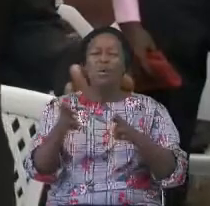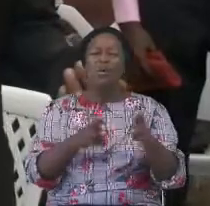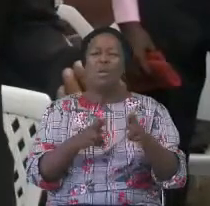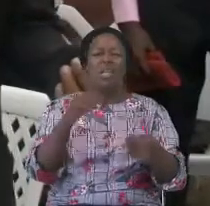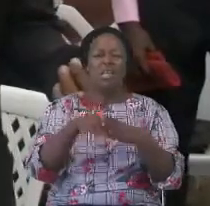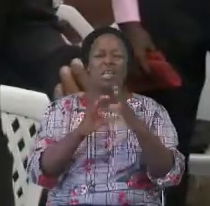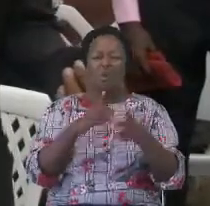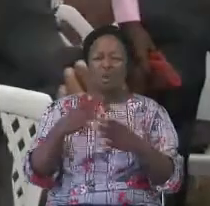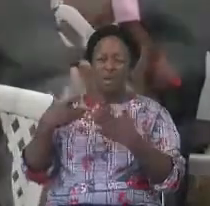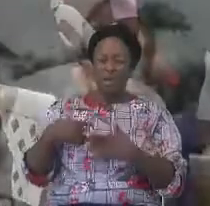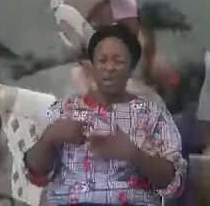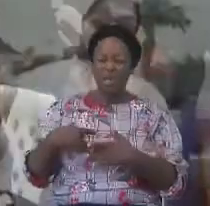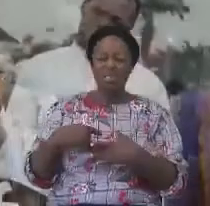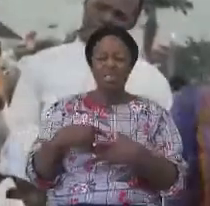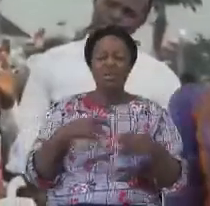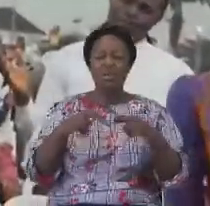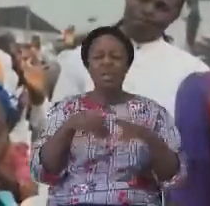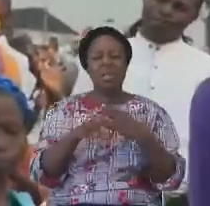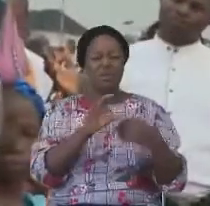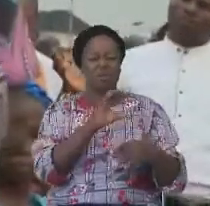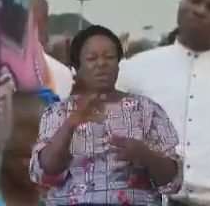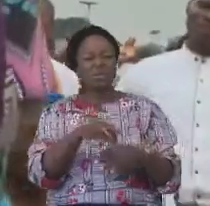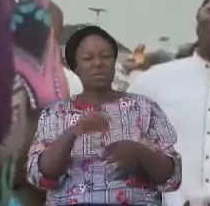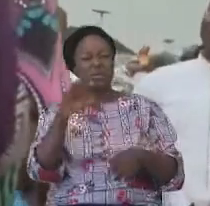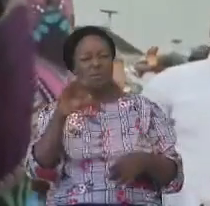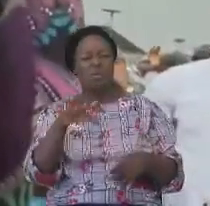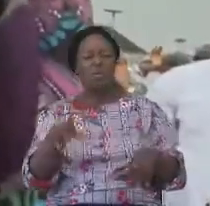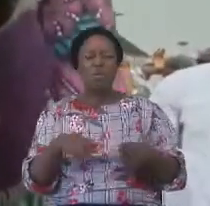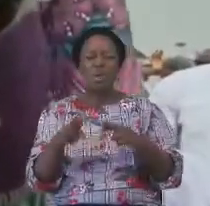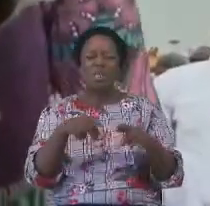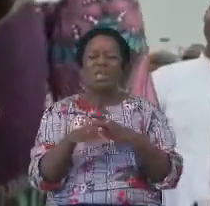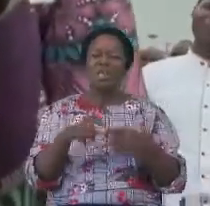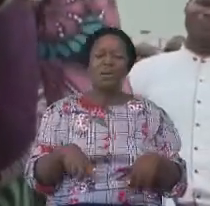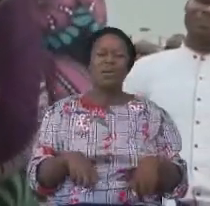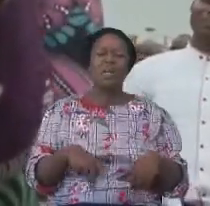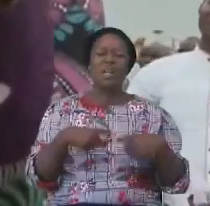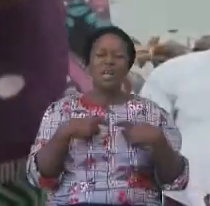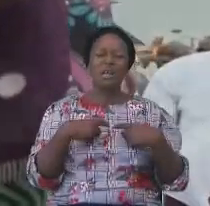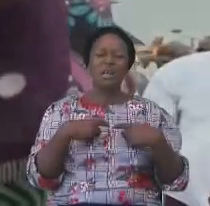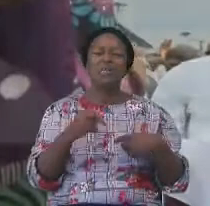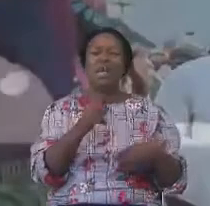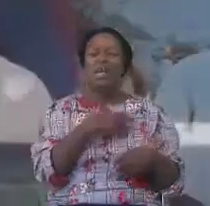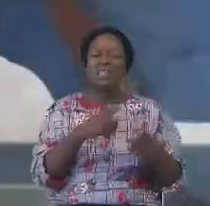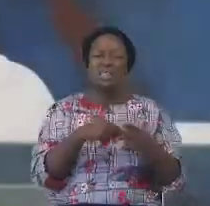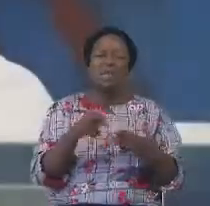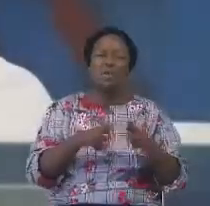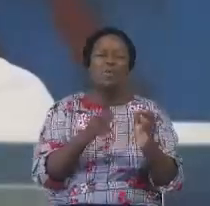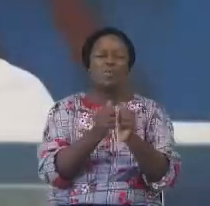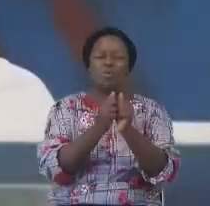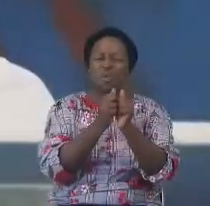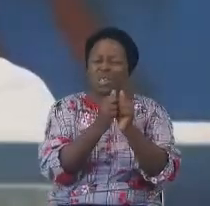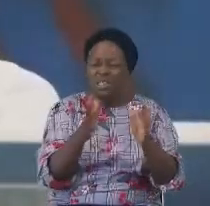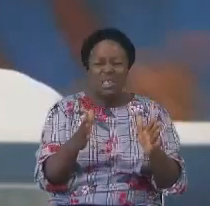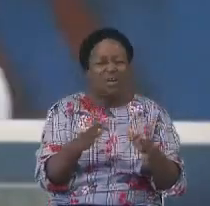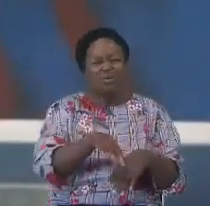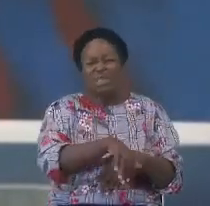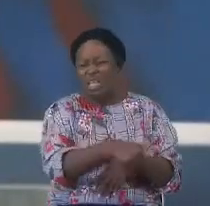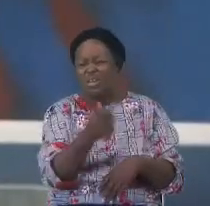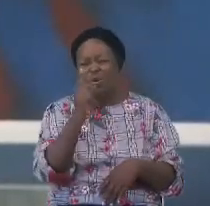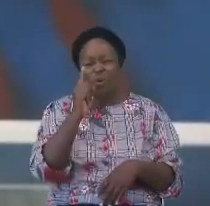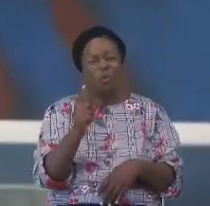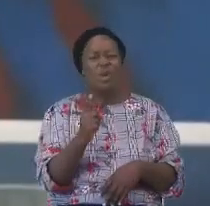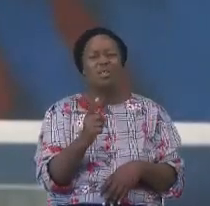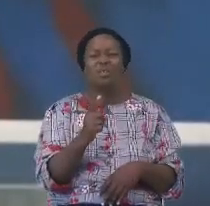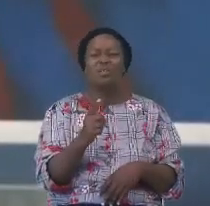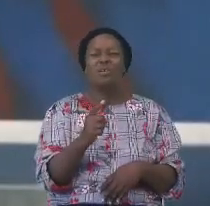Lord. Reign in our heart. Reign in our soul. Reign in our lives.